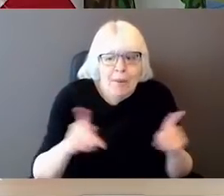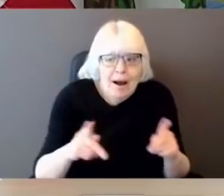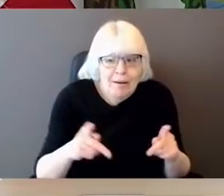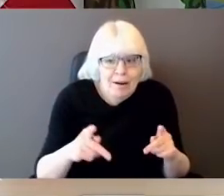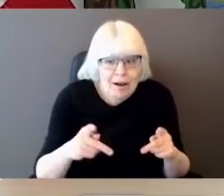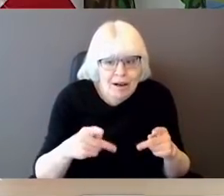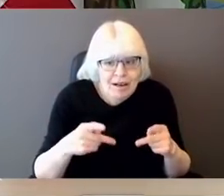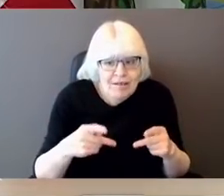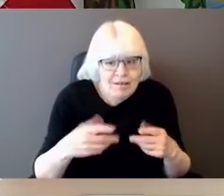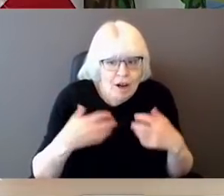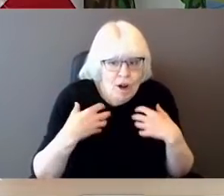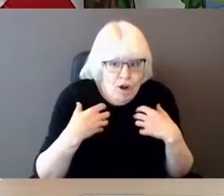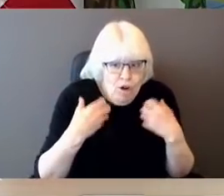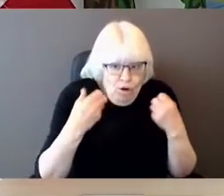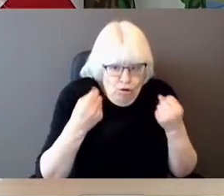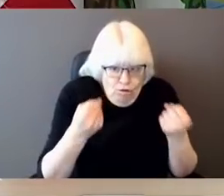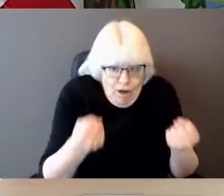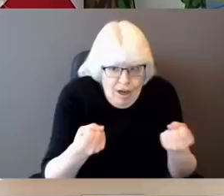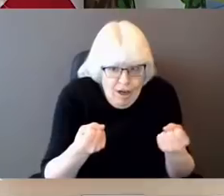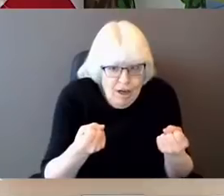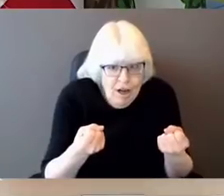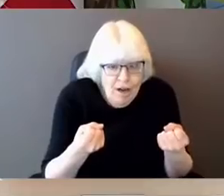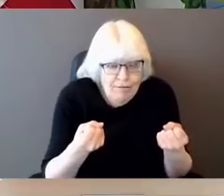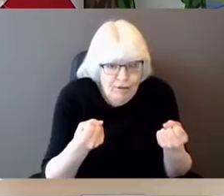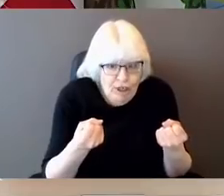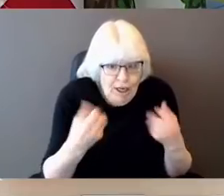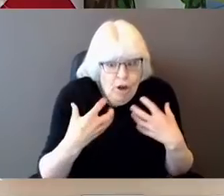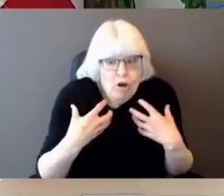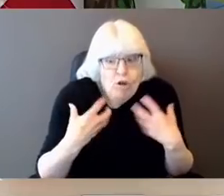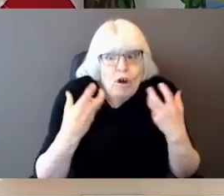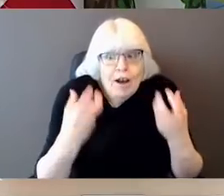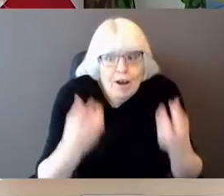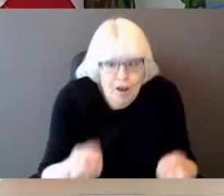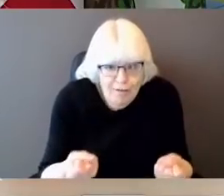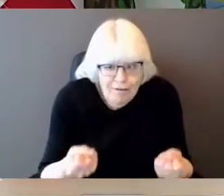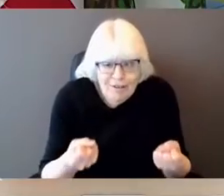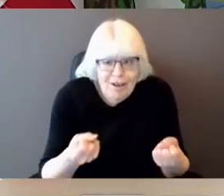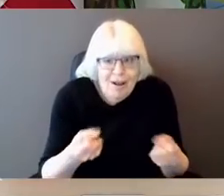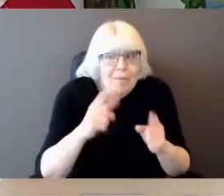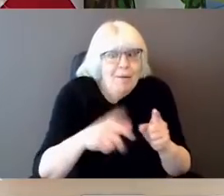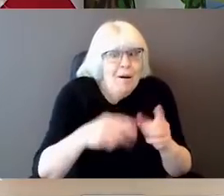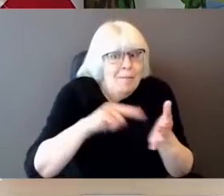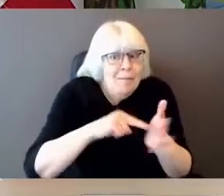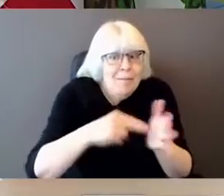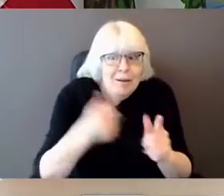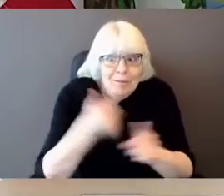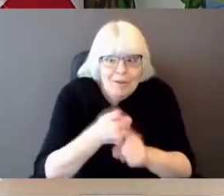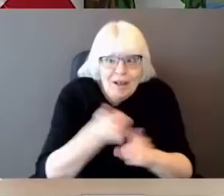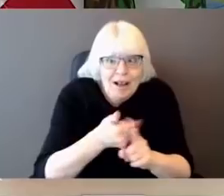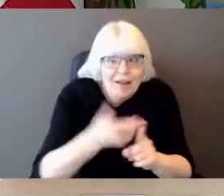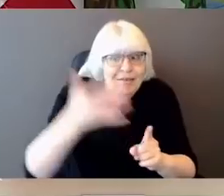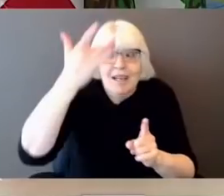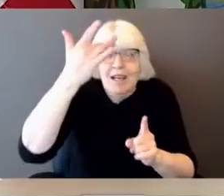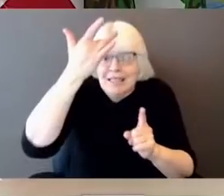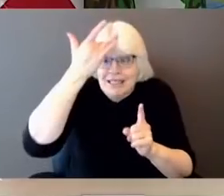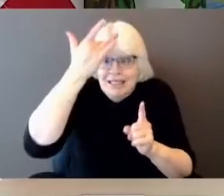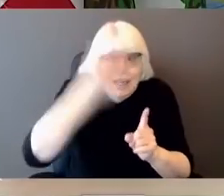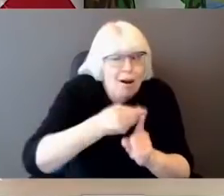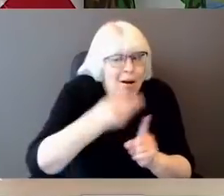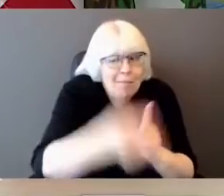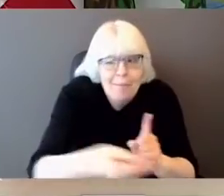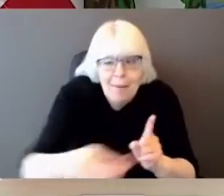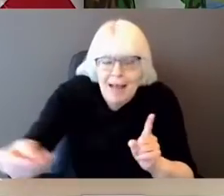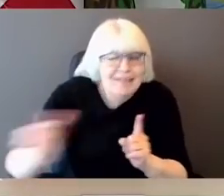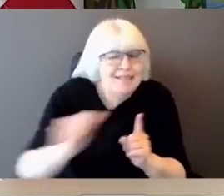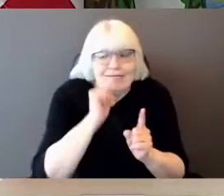term recovered means an individual is no longer considered infectious. A case is considered recovered or resolved when 10 days have